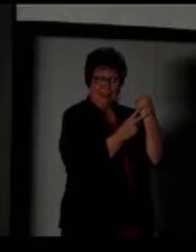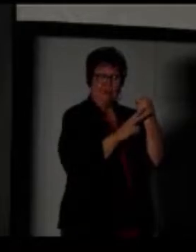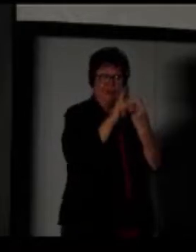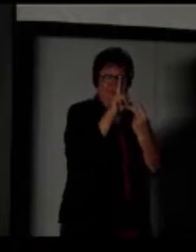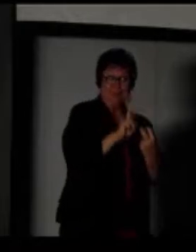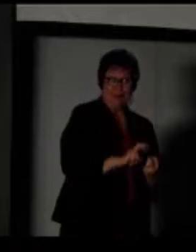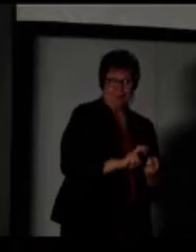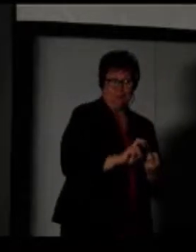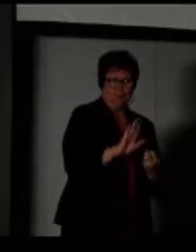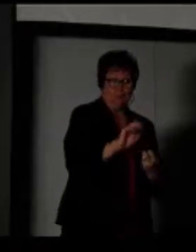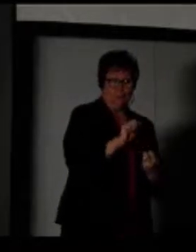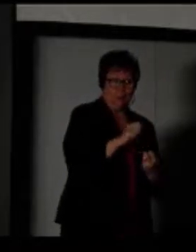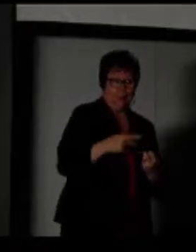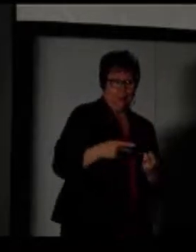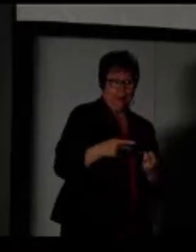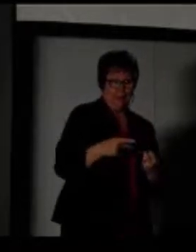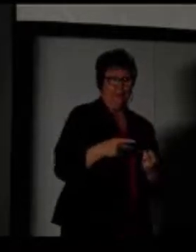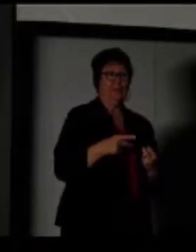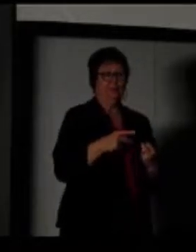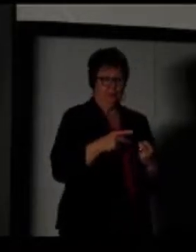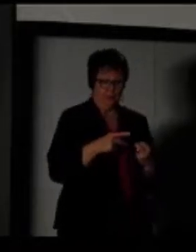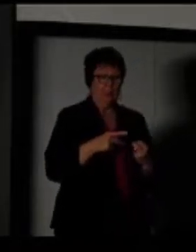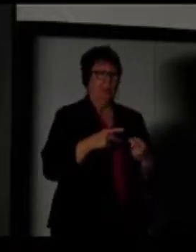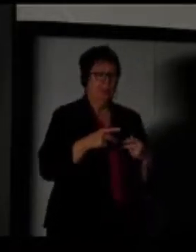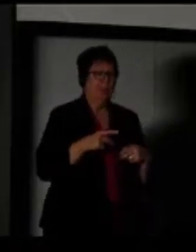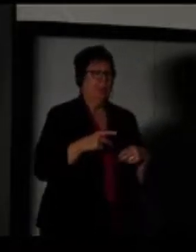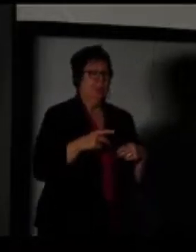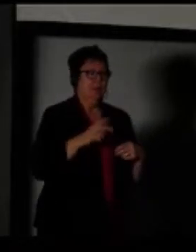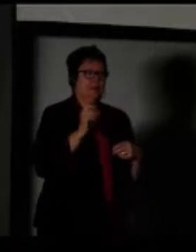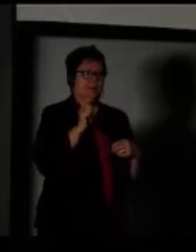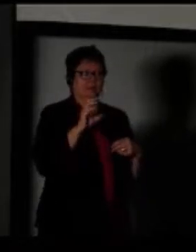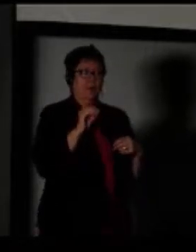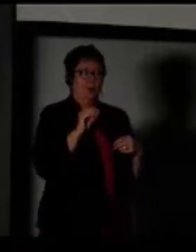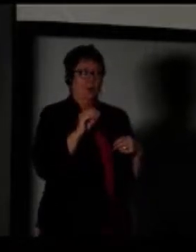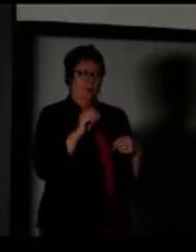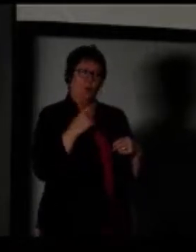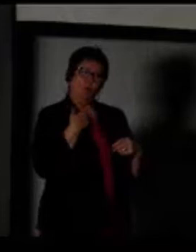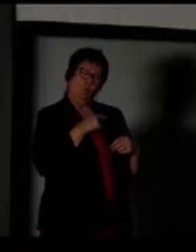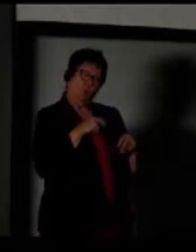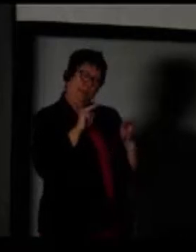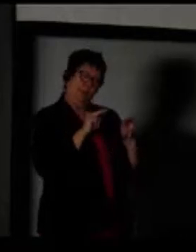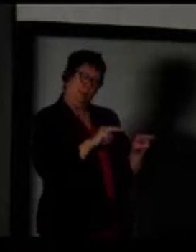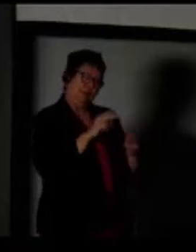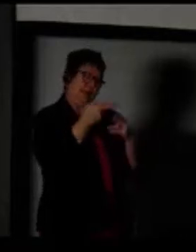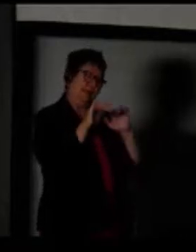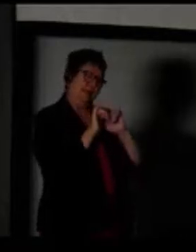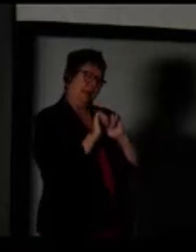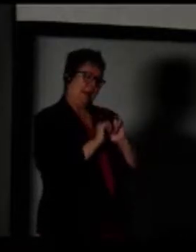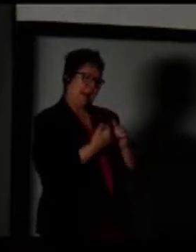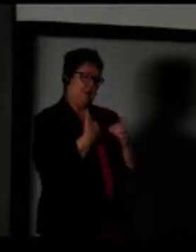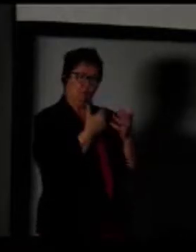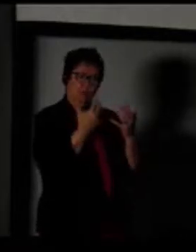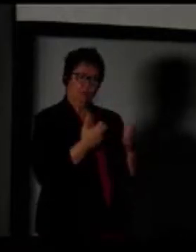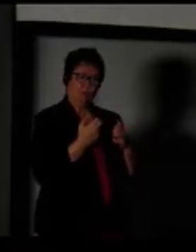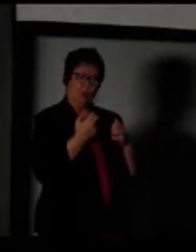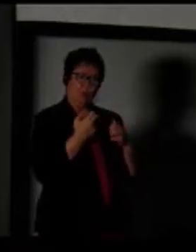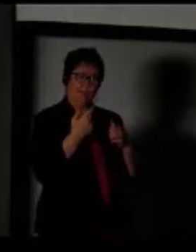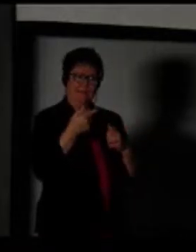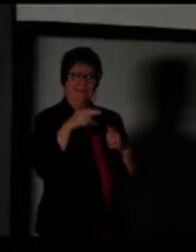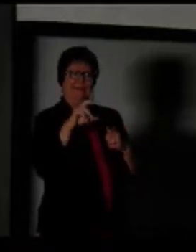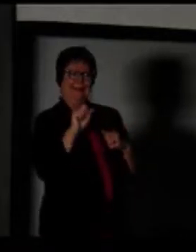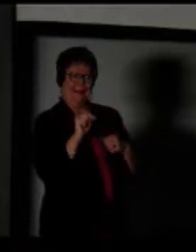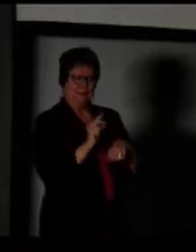download those to your app. So we looked at how do we want the guests to use